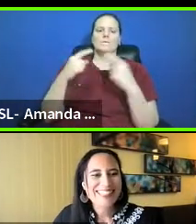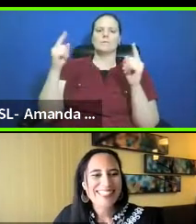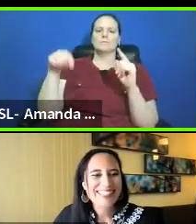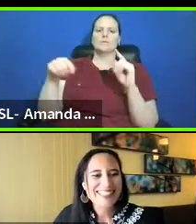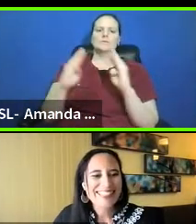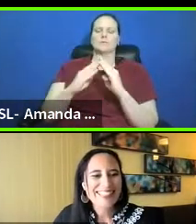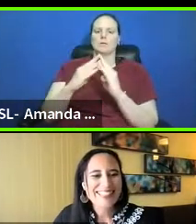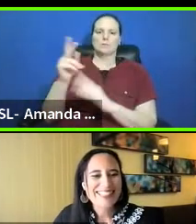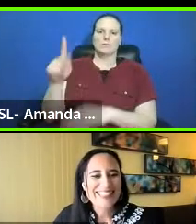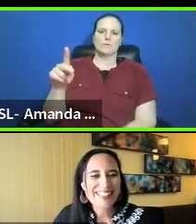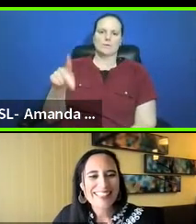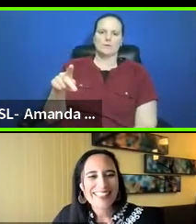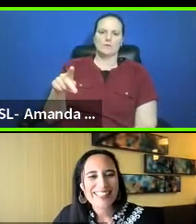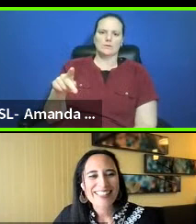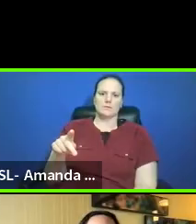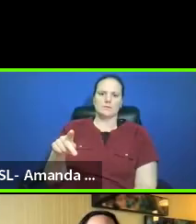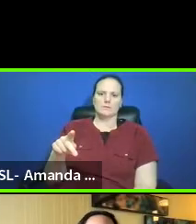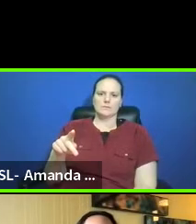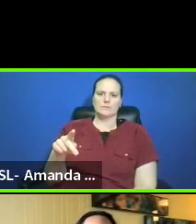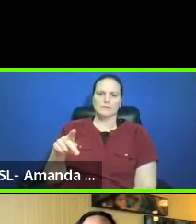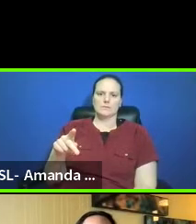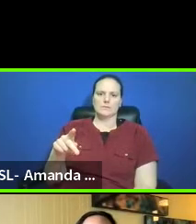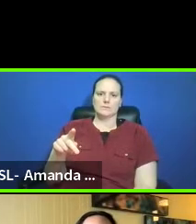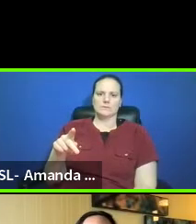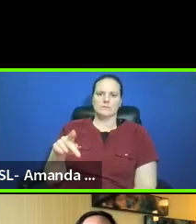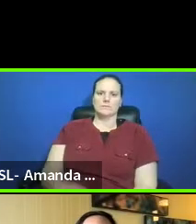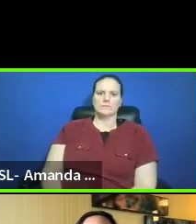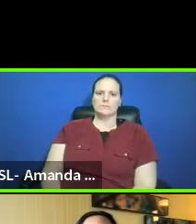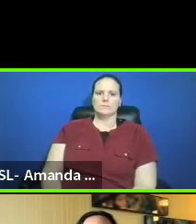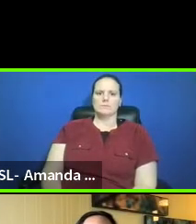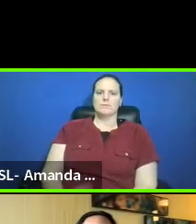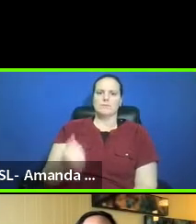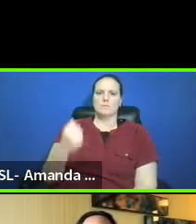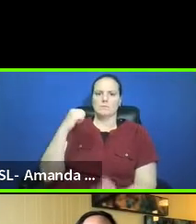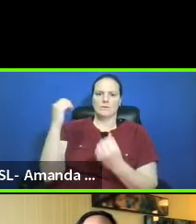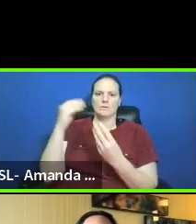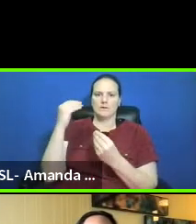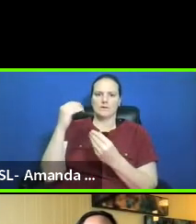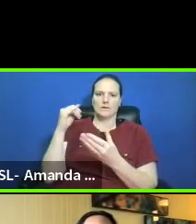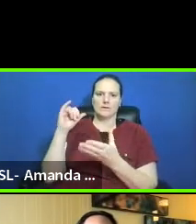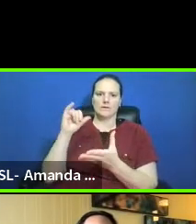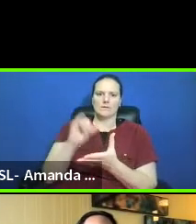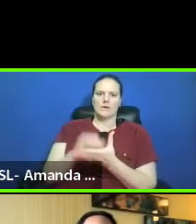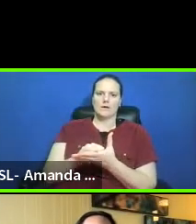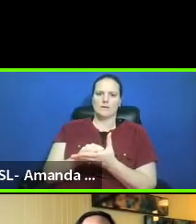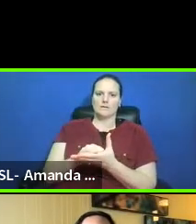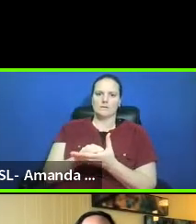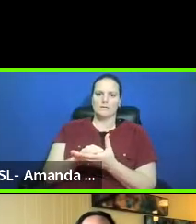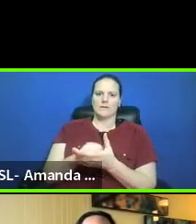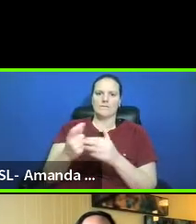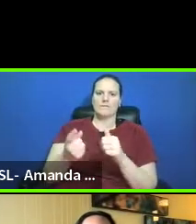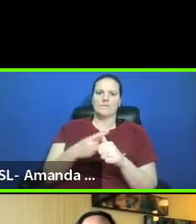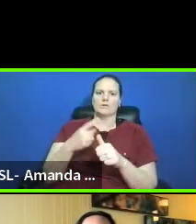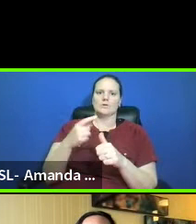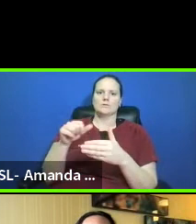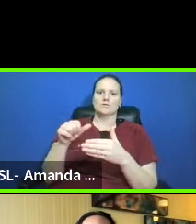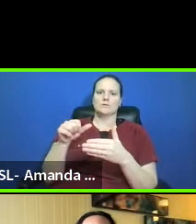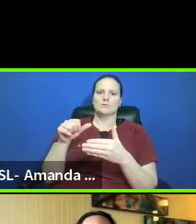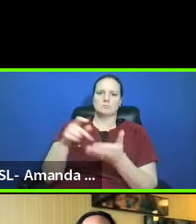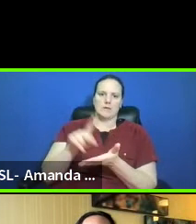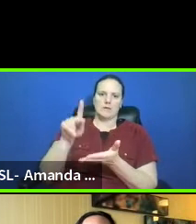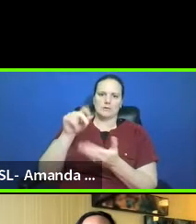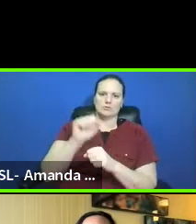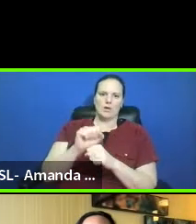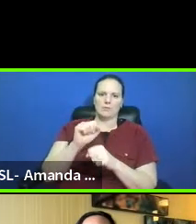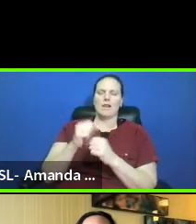And I just reflecting back, it was the first paid job. I had lots of, you know,